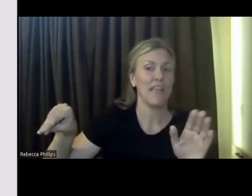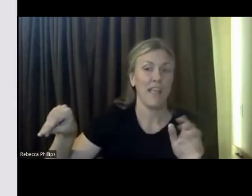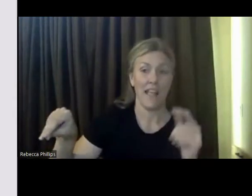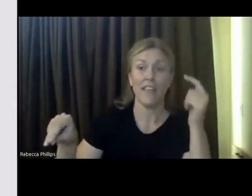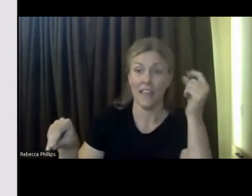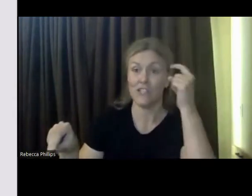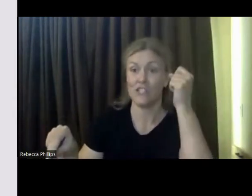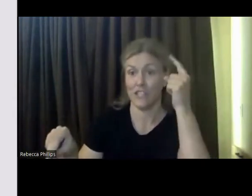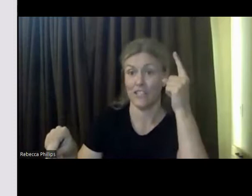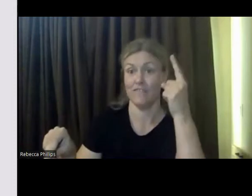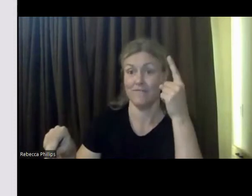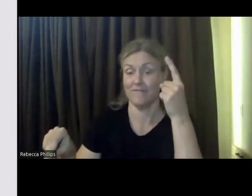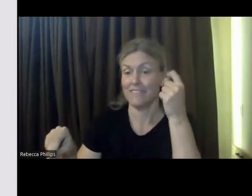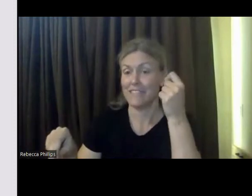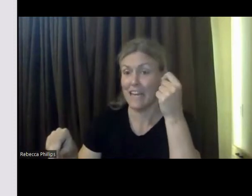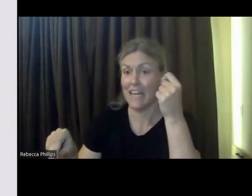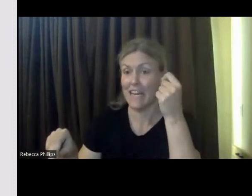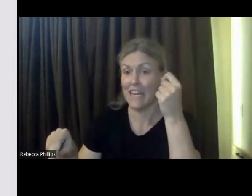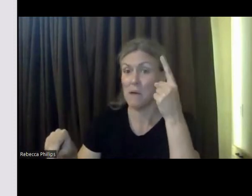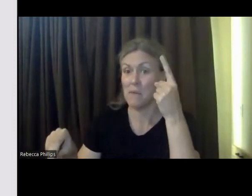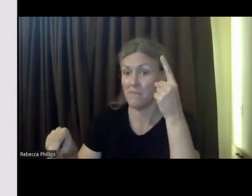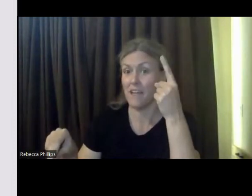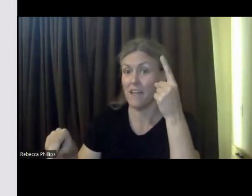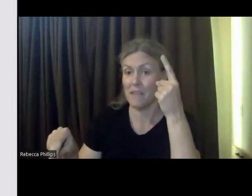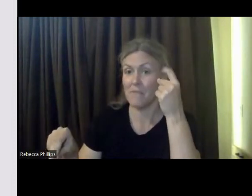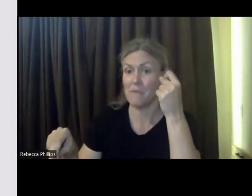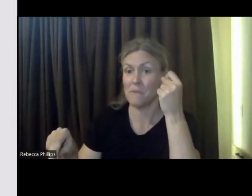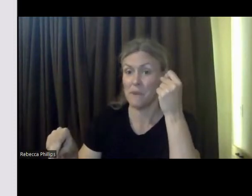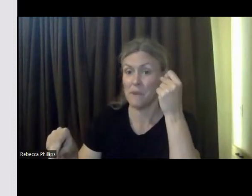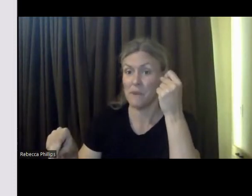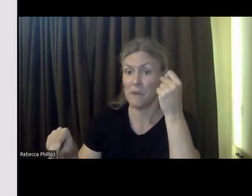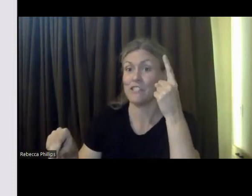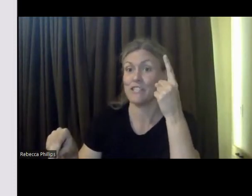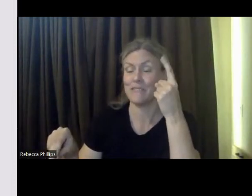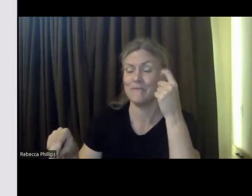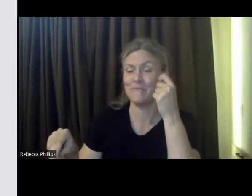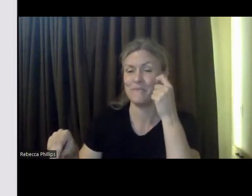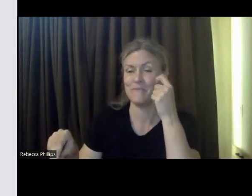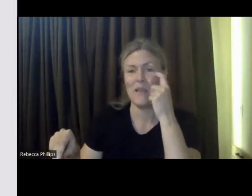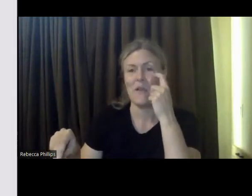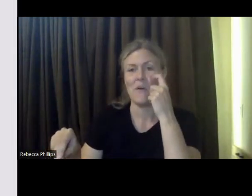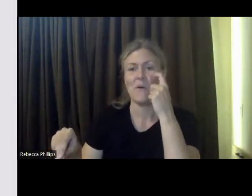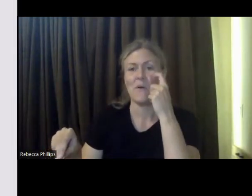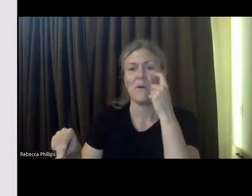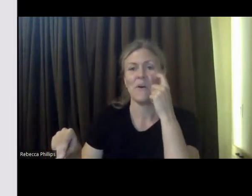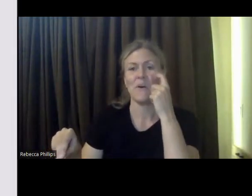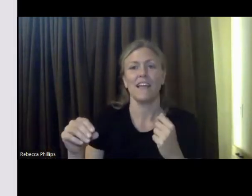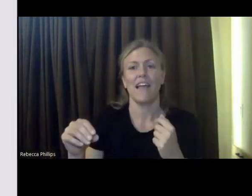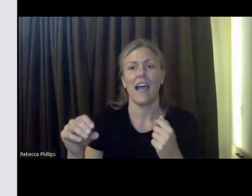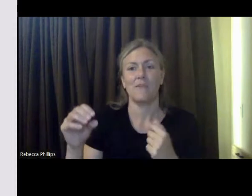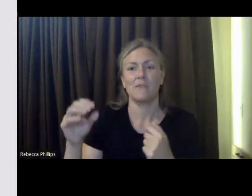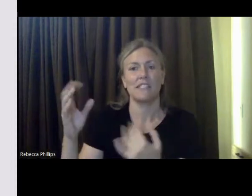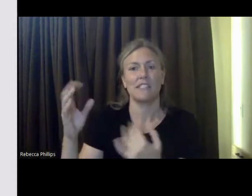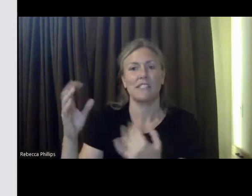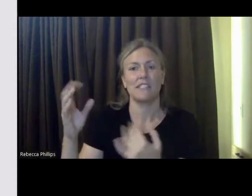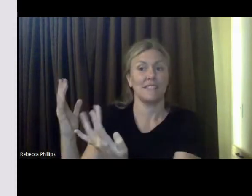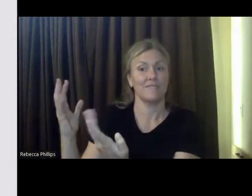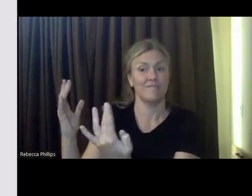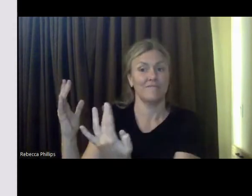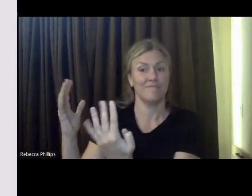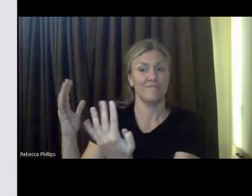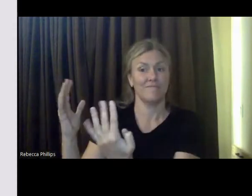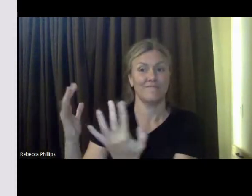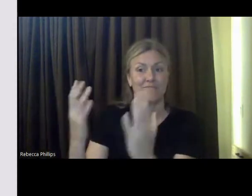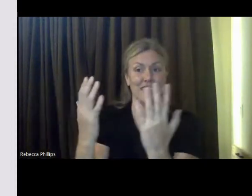No. And they understood. It's kind of like a light bulb coming up in your brain. They understood. Or I would say,